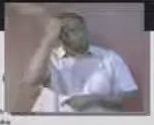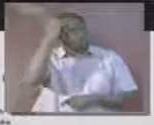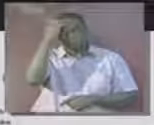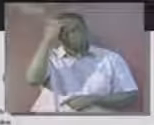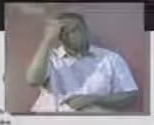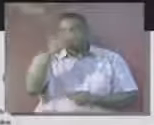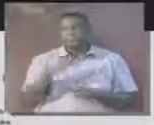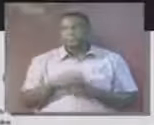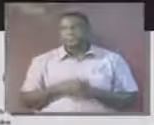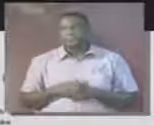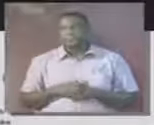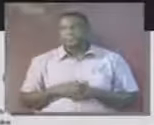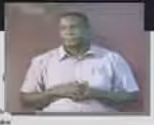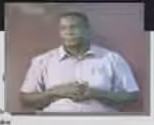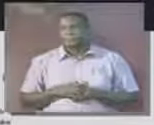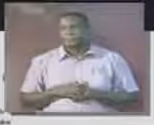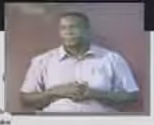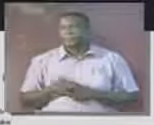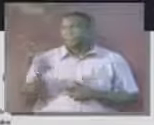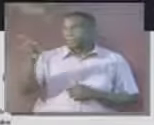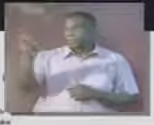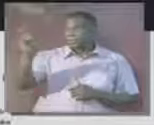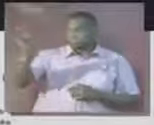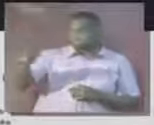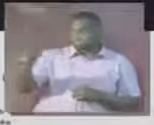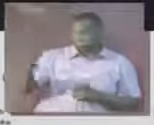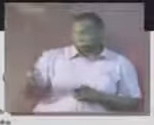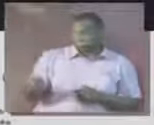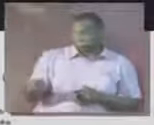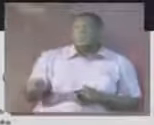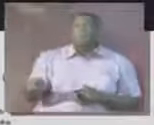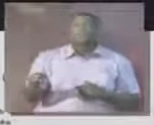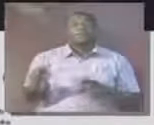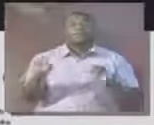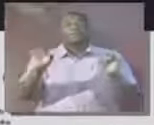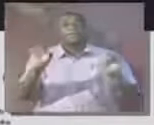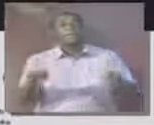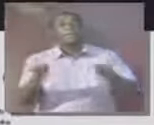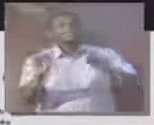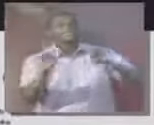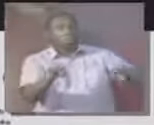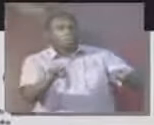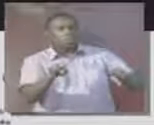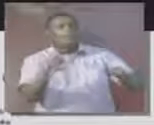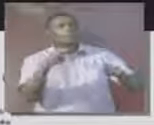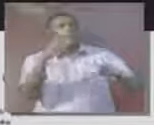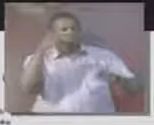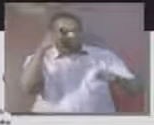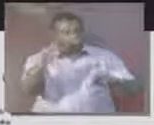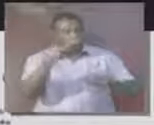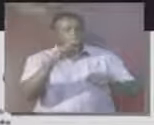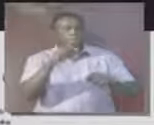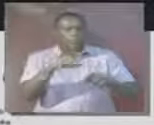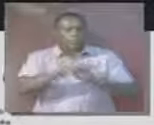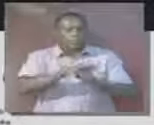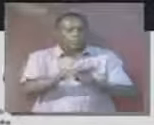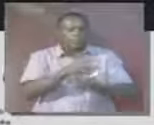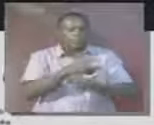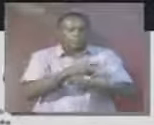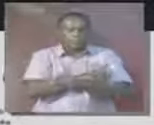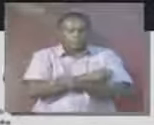So these are the designated COVID-19 vaccination sites that will be available from Monday